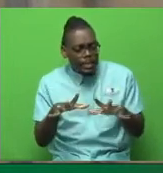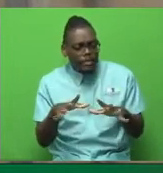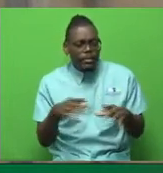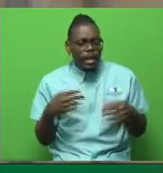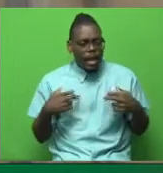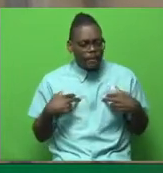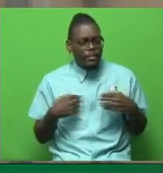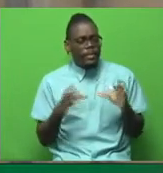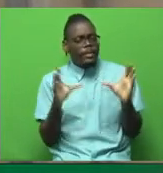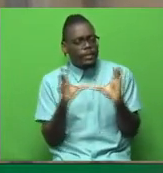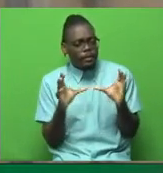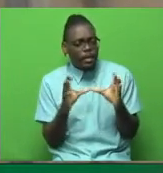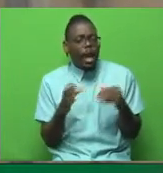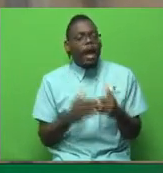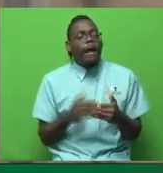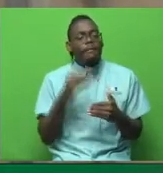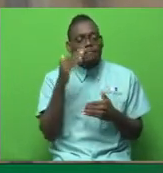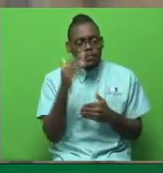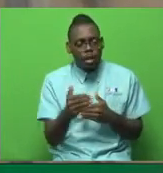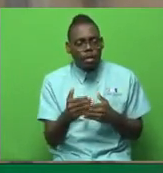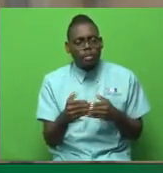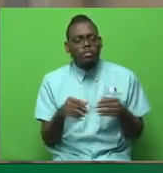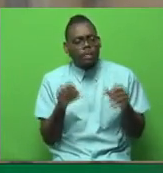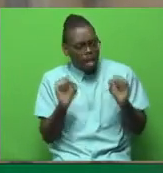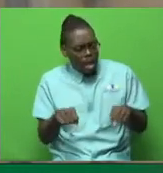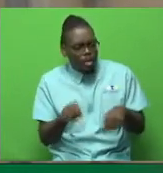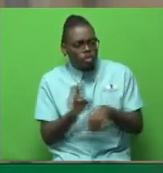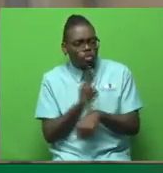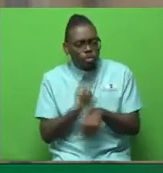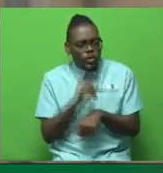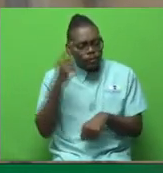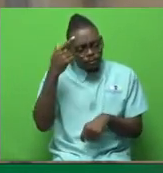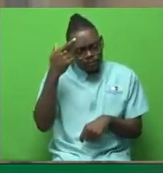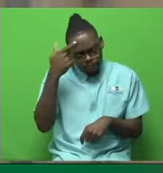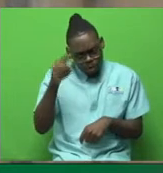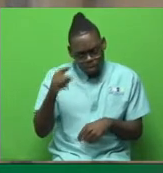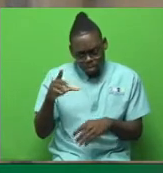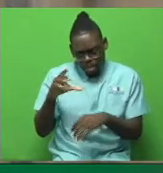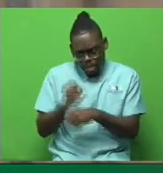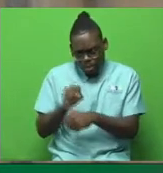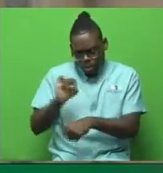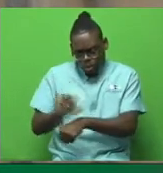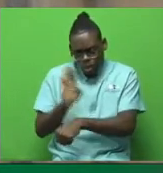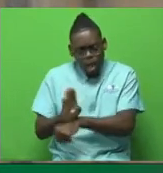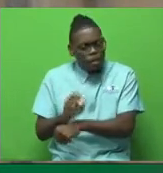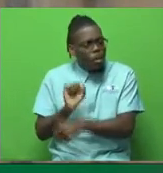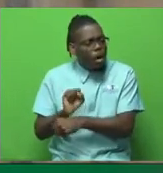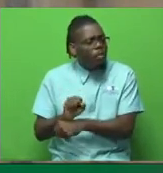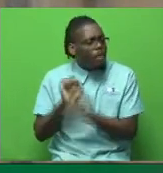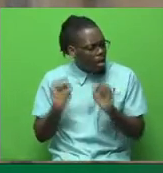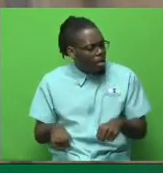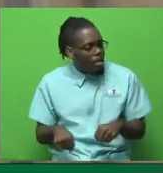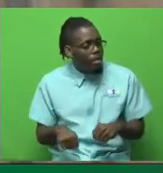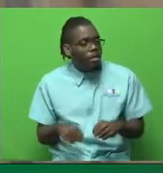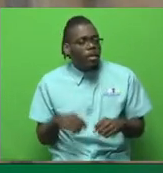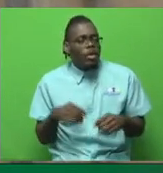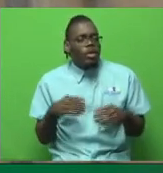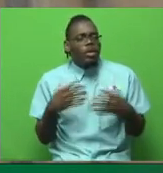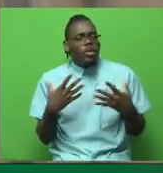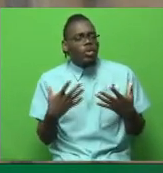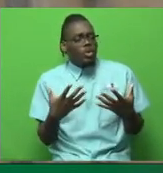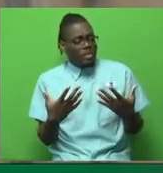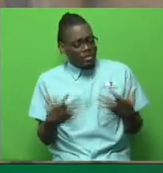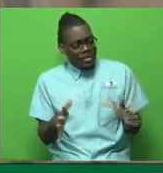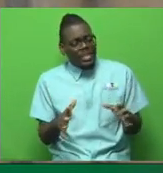to find employment so in case they fall away they will have something rather than nothing because that is what we've been